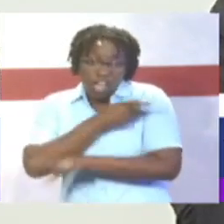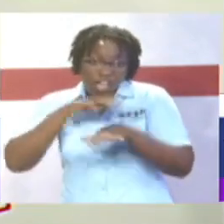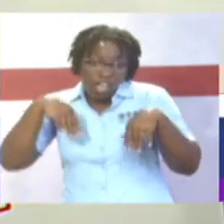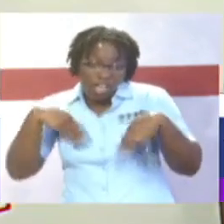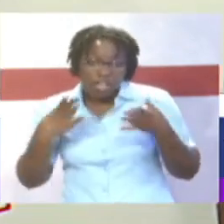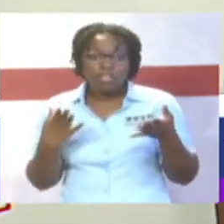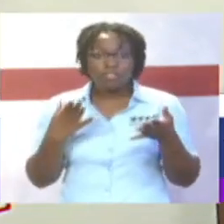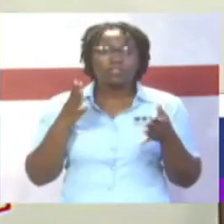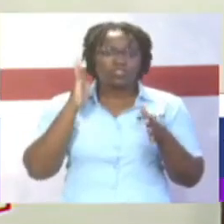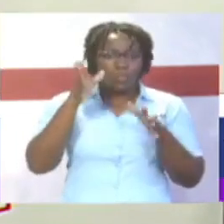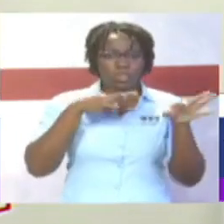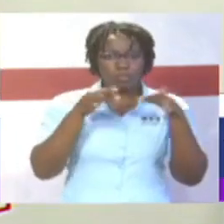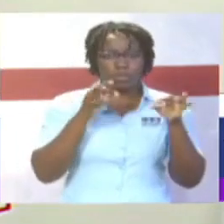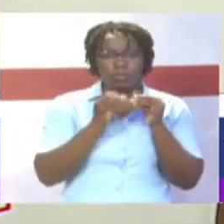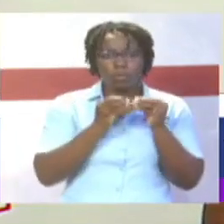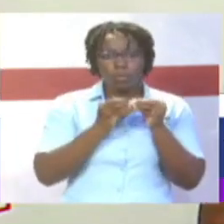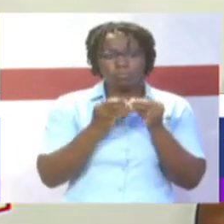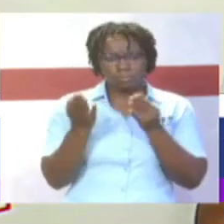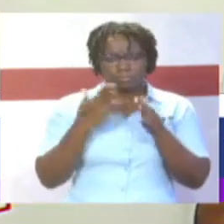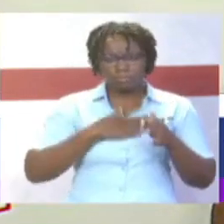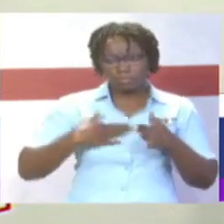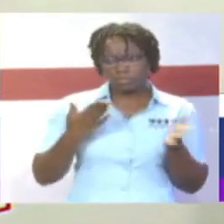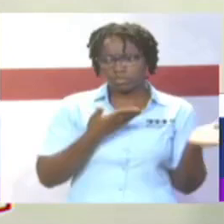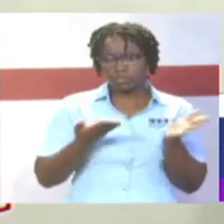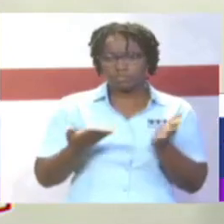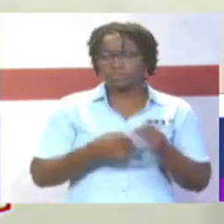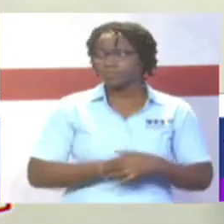Please. Thank you, Al.